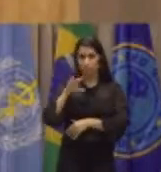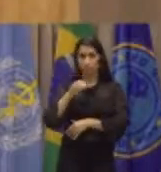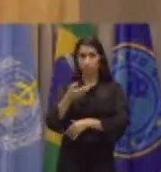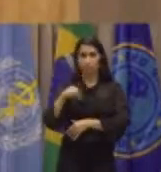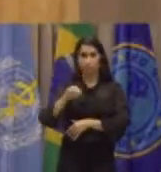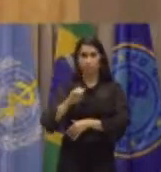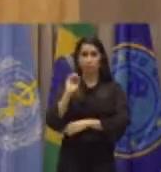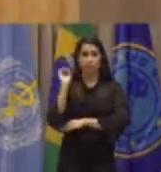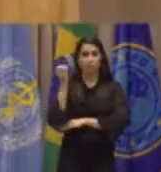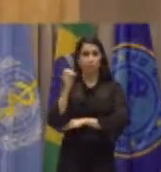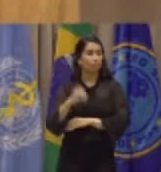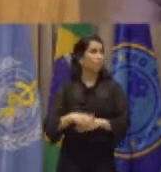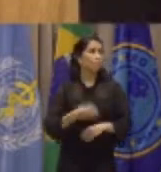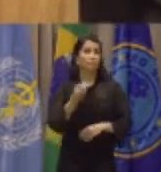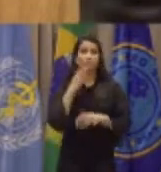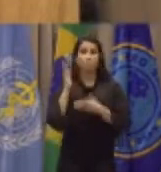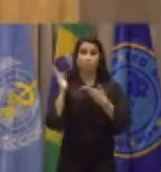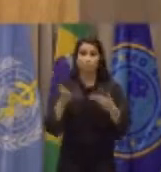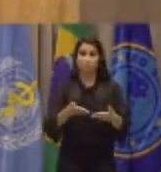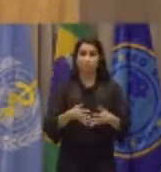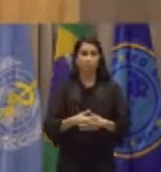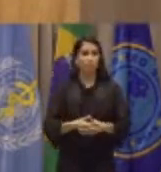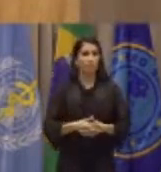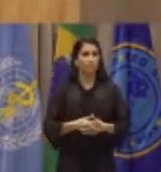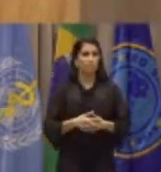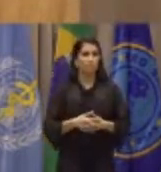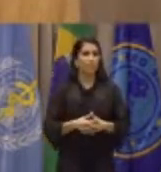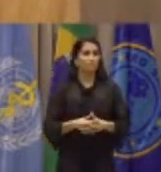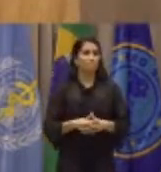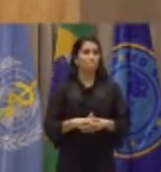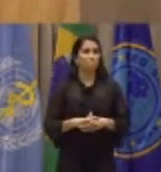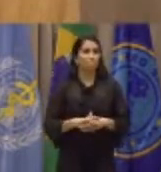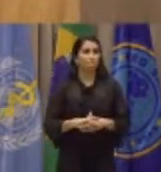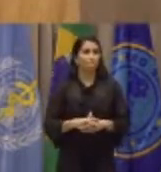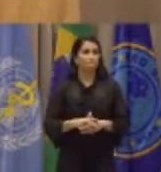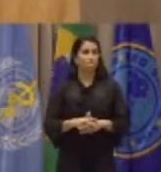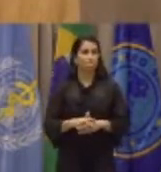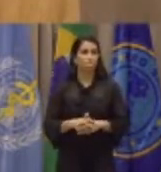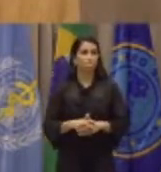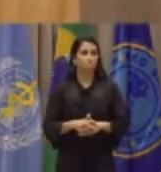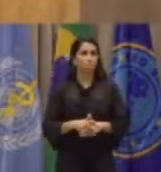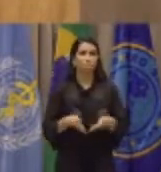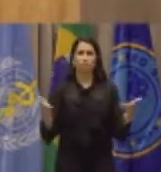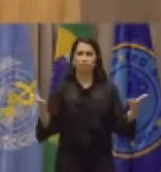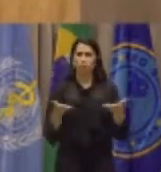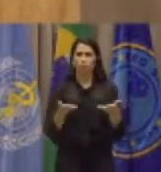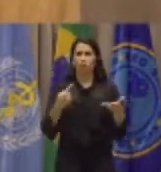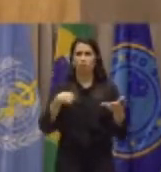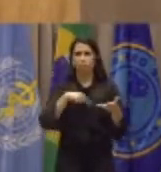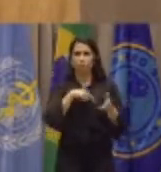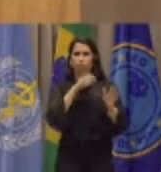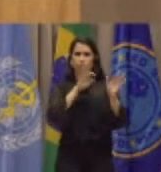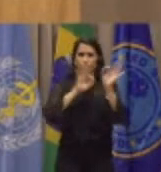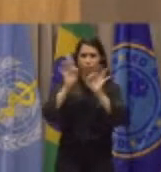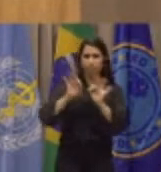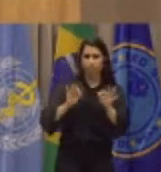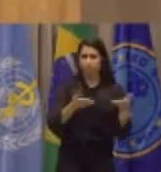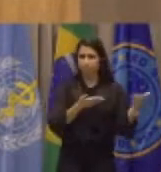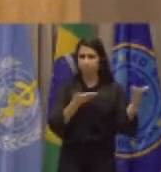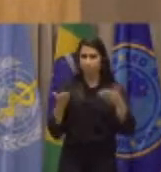research management of the Conceição Porto Alegre Hospital Group. I think we have our panel